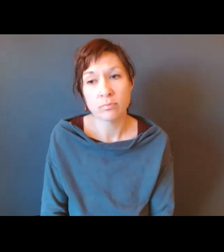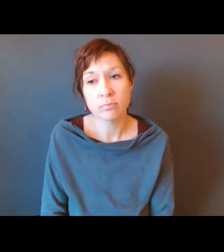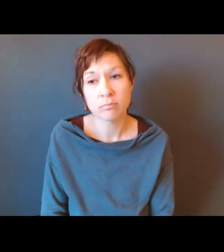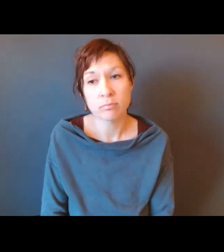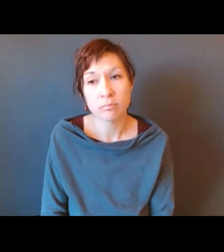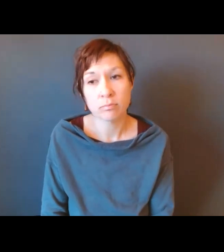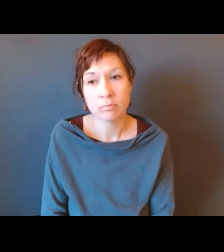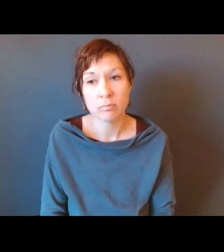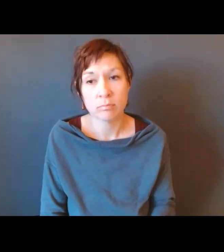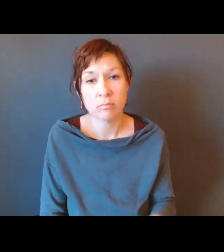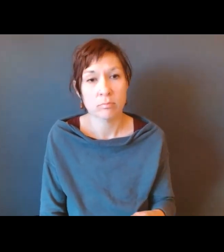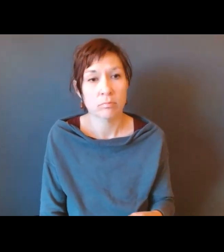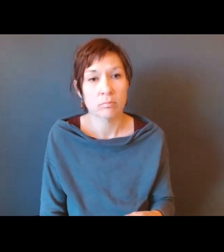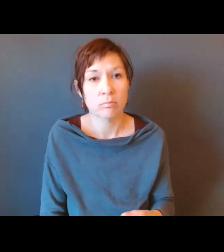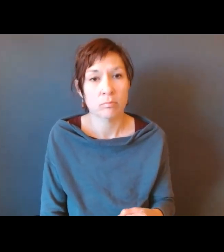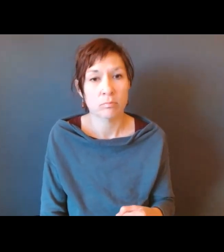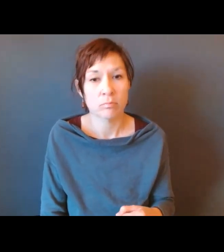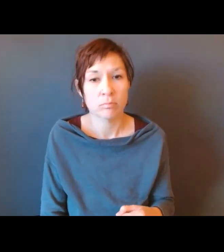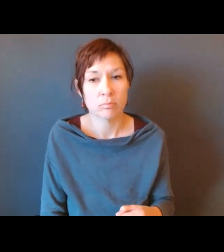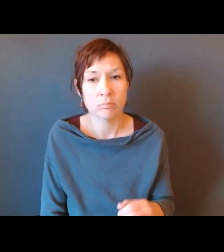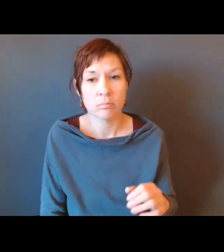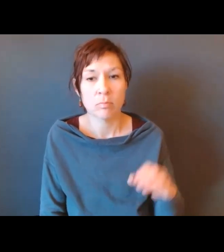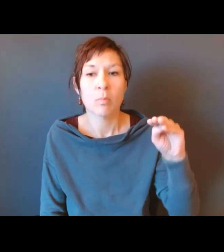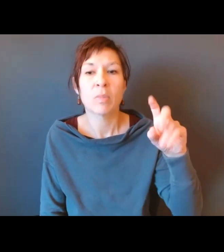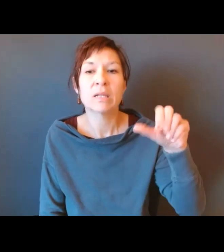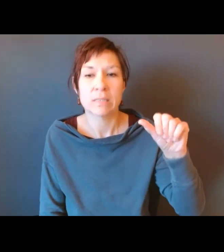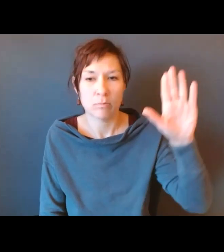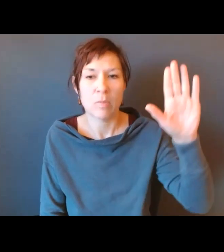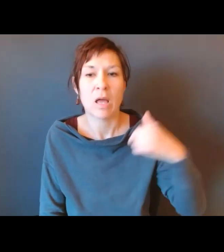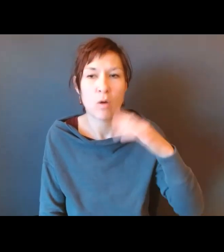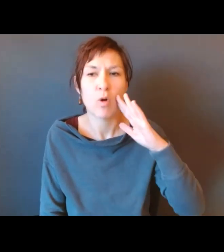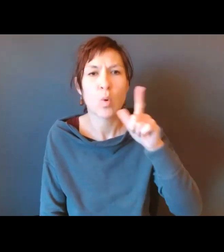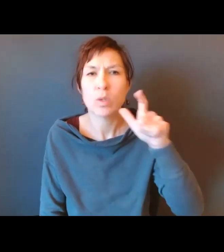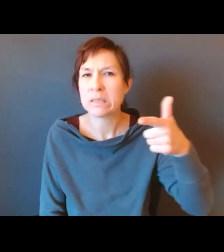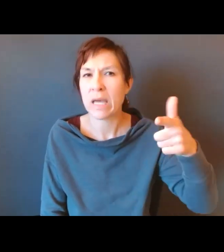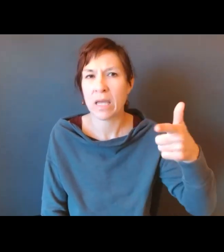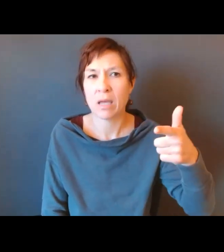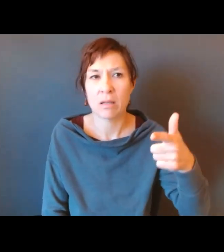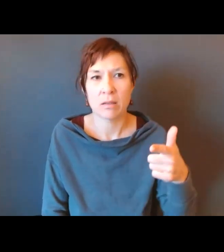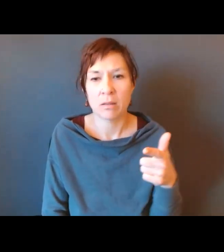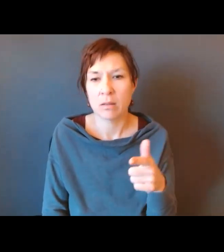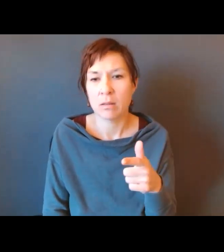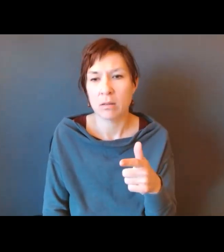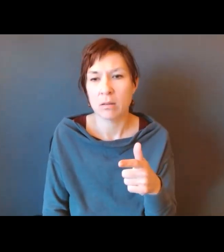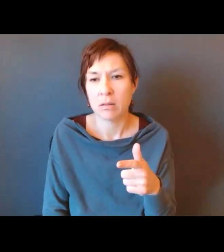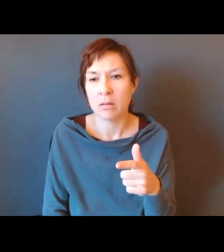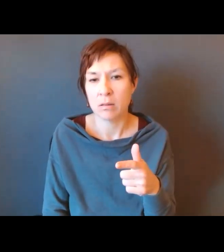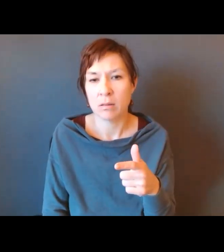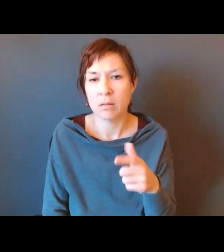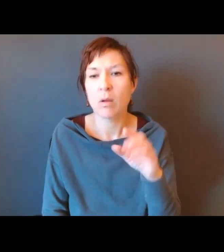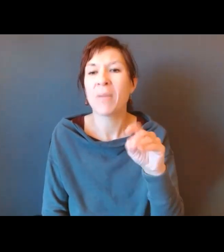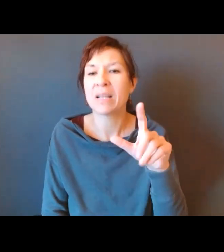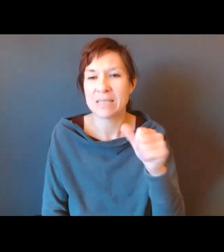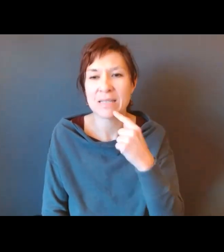I'll motion to adopt the minutes. Thank you, Melissa. And do I have a second? That was Melissa Ferretti for the. Yes,